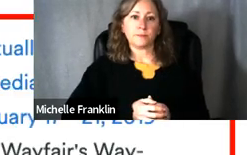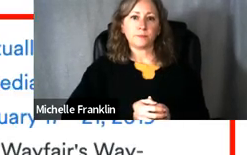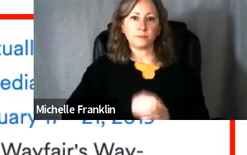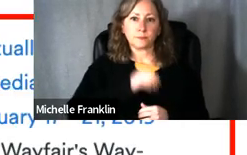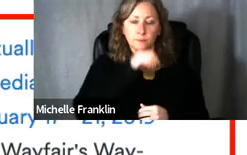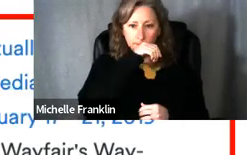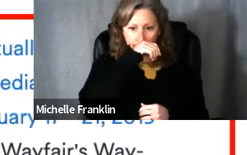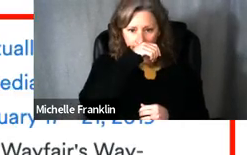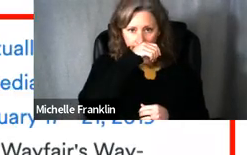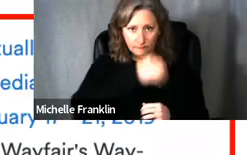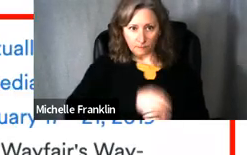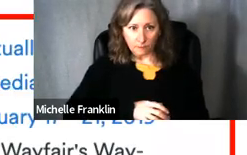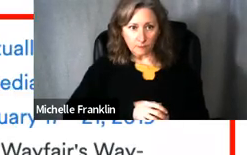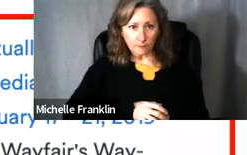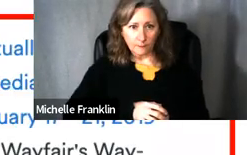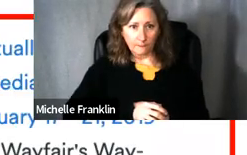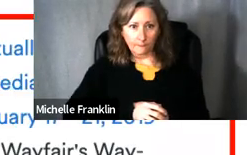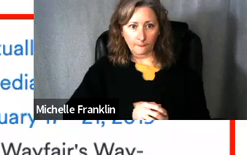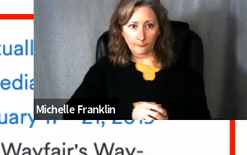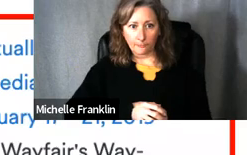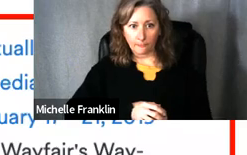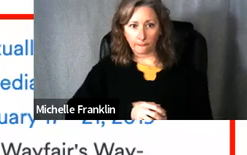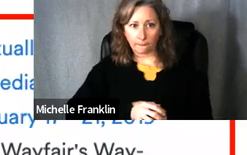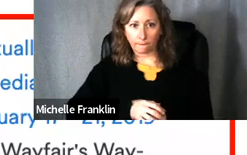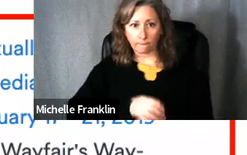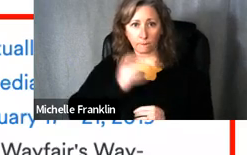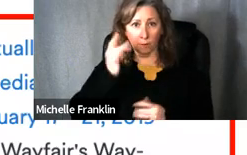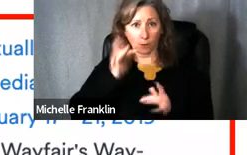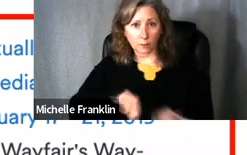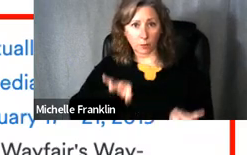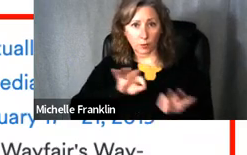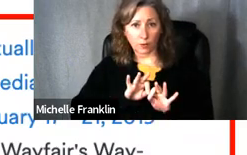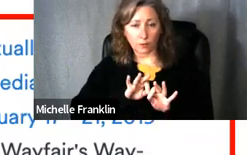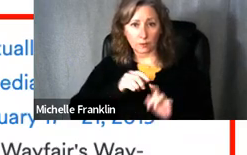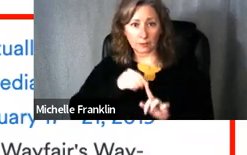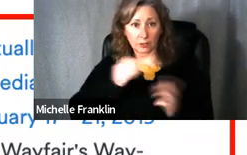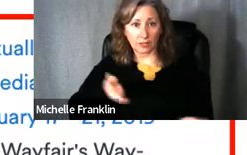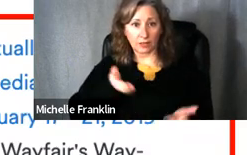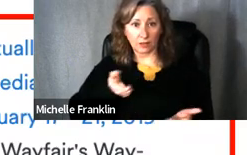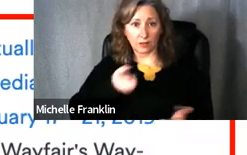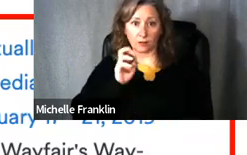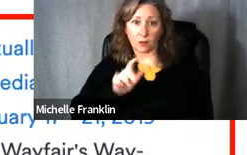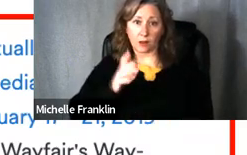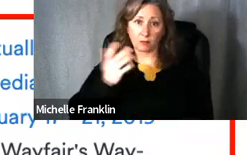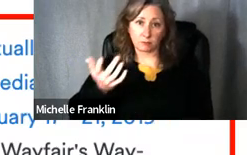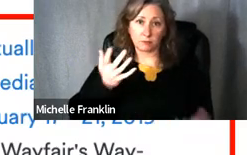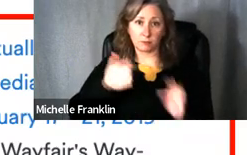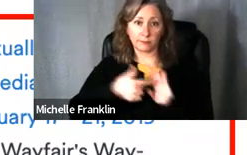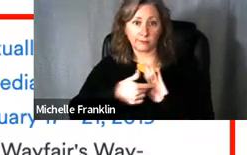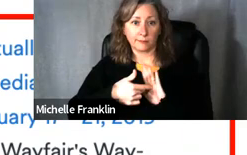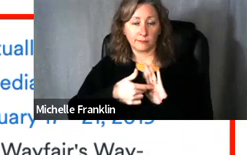Thank you. So why it's important, especially in here? Well, let's point out that